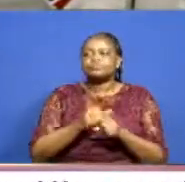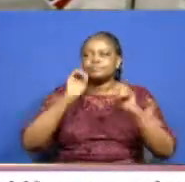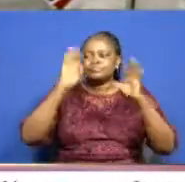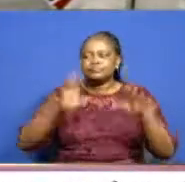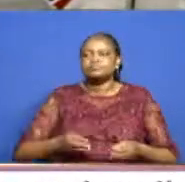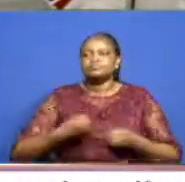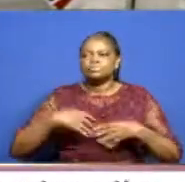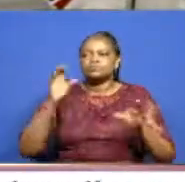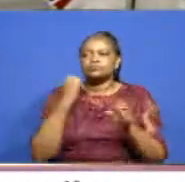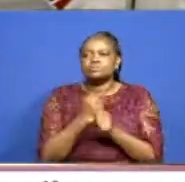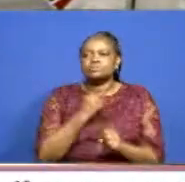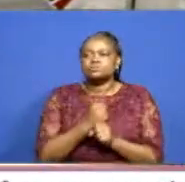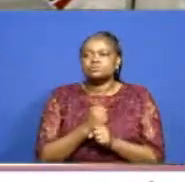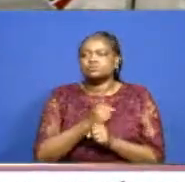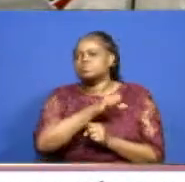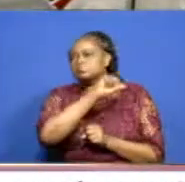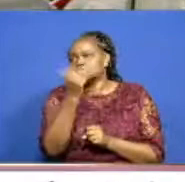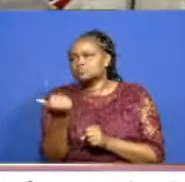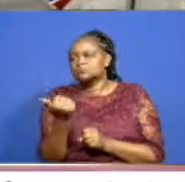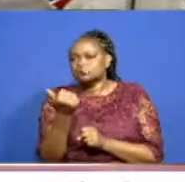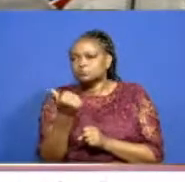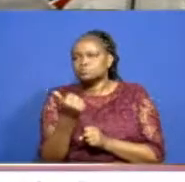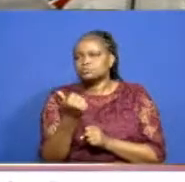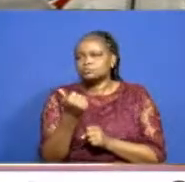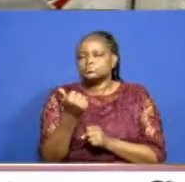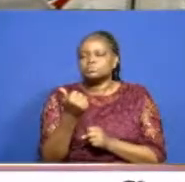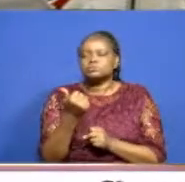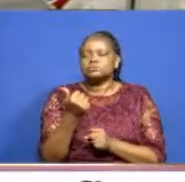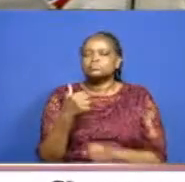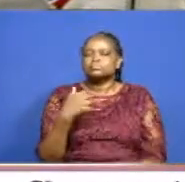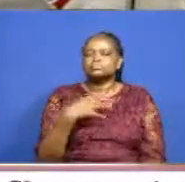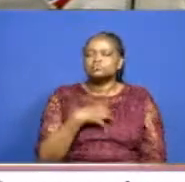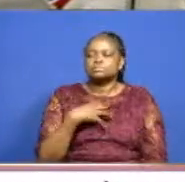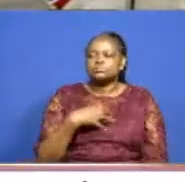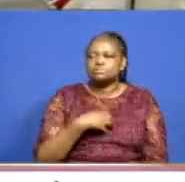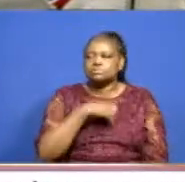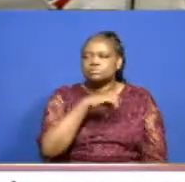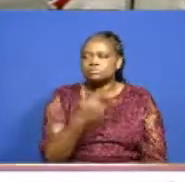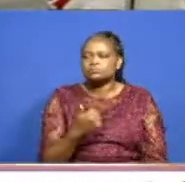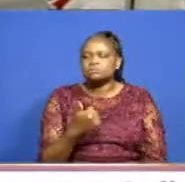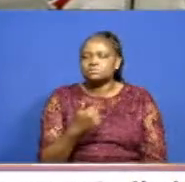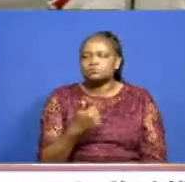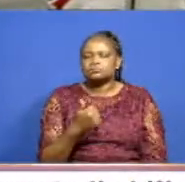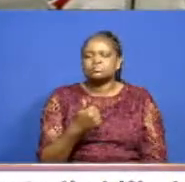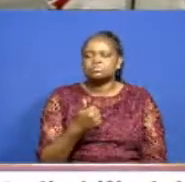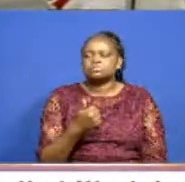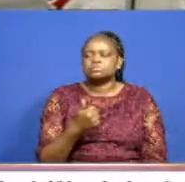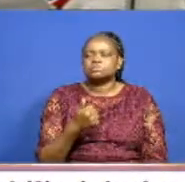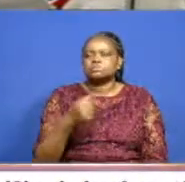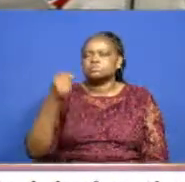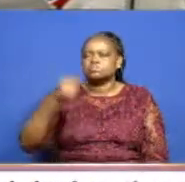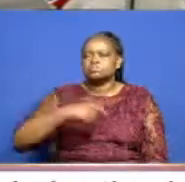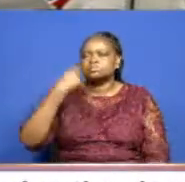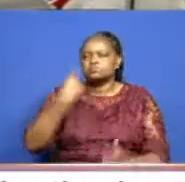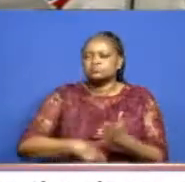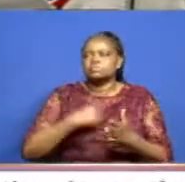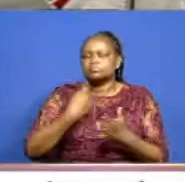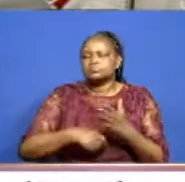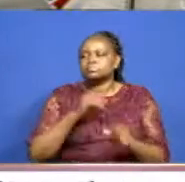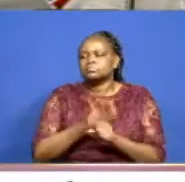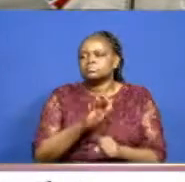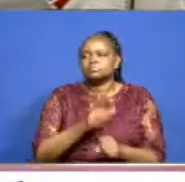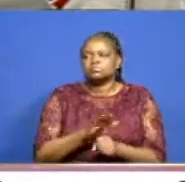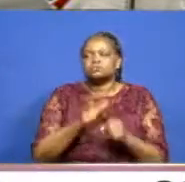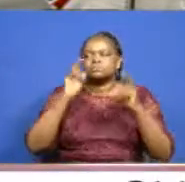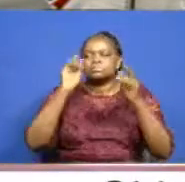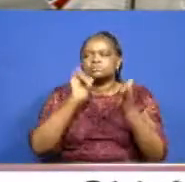their jobs. Others have gone on unpaid leave. Others are receiving pay cuts. A lot of issues that still needs to be discussed